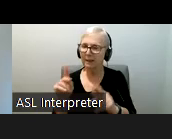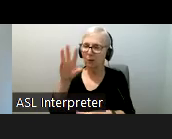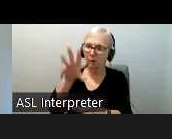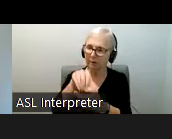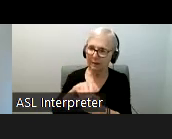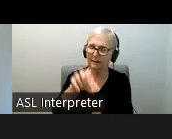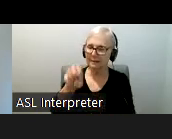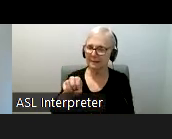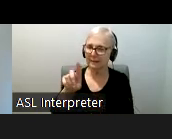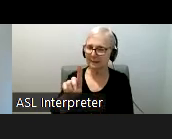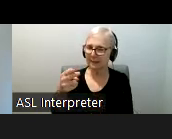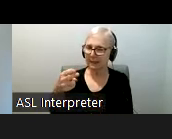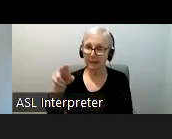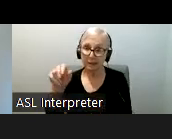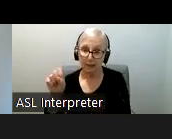CDHS.